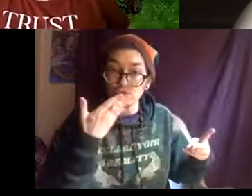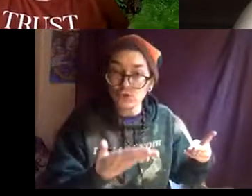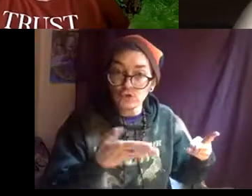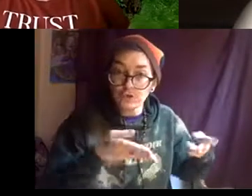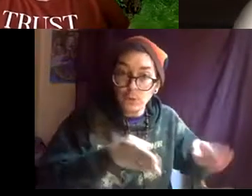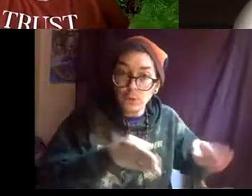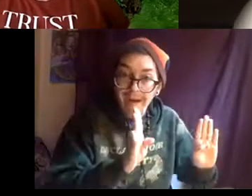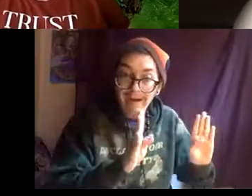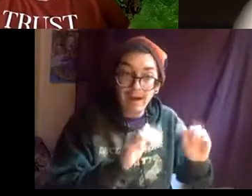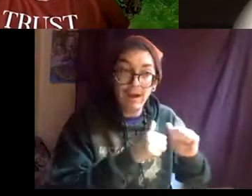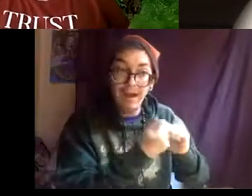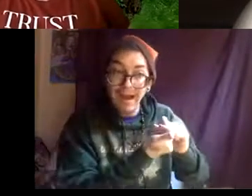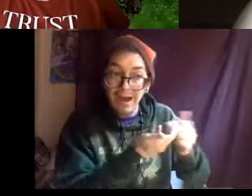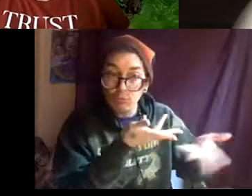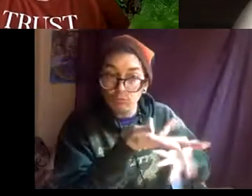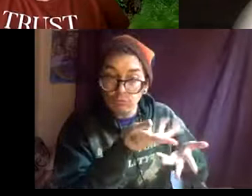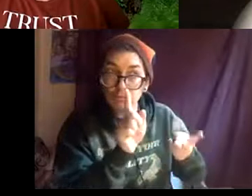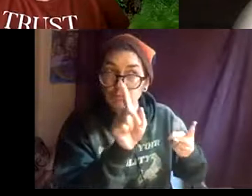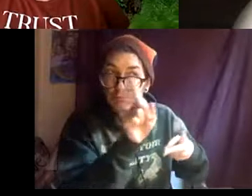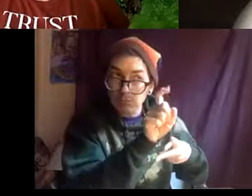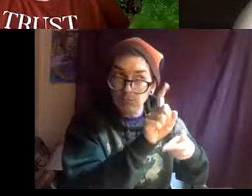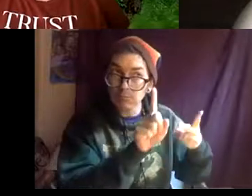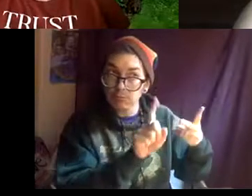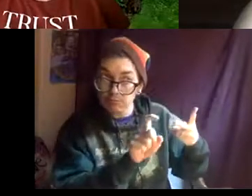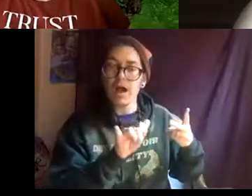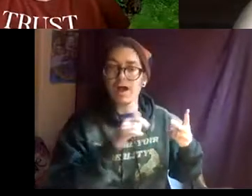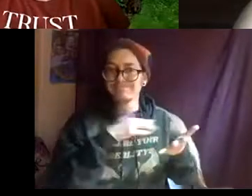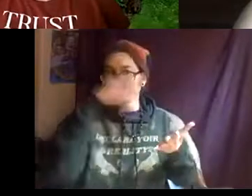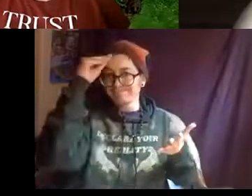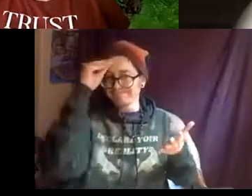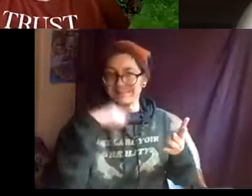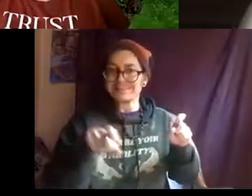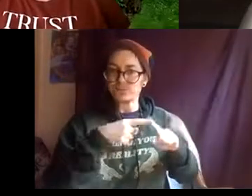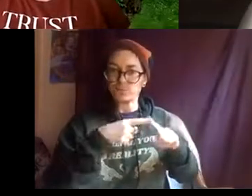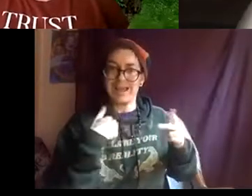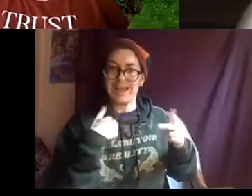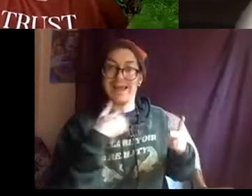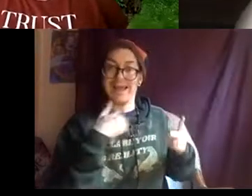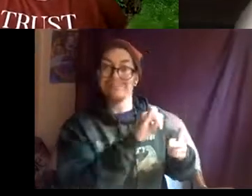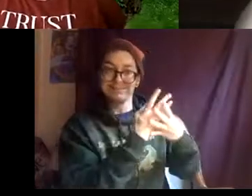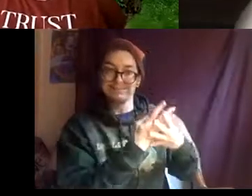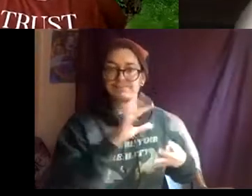me? Is there a way that I can still be in a relationship that is healthy for me?